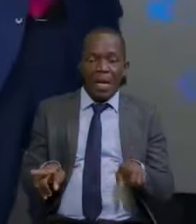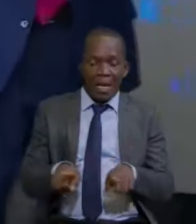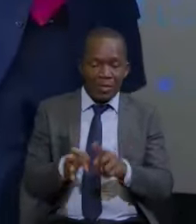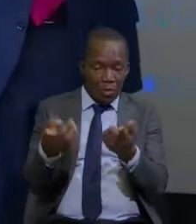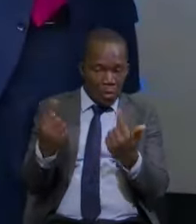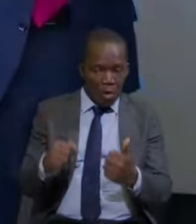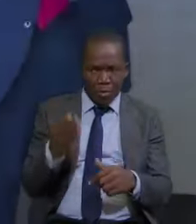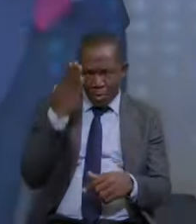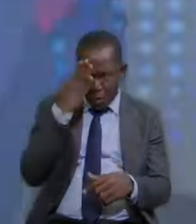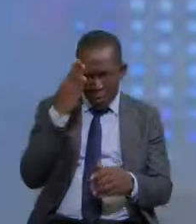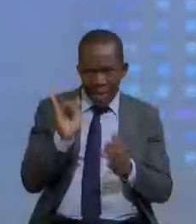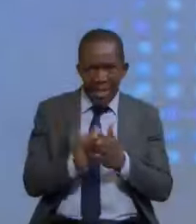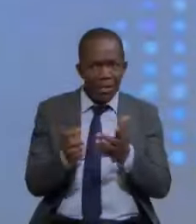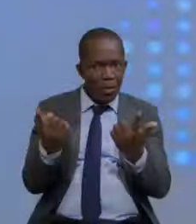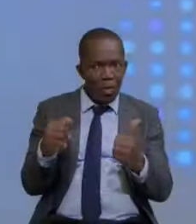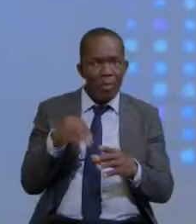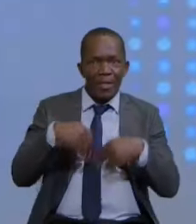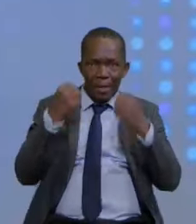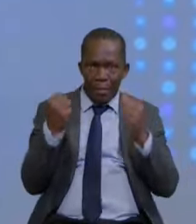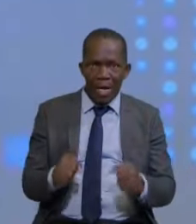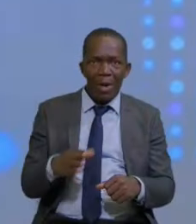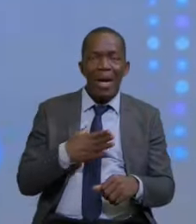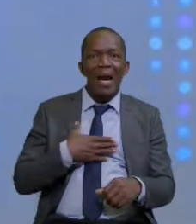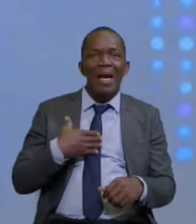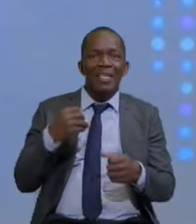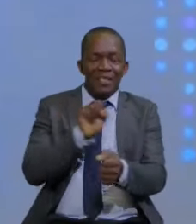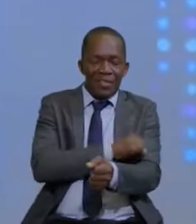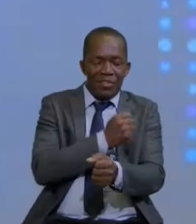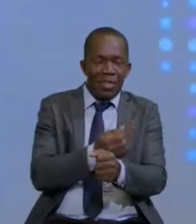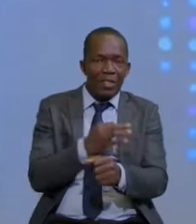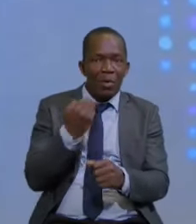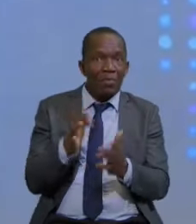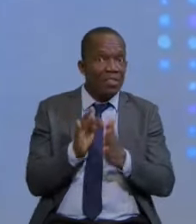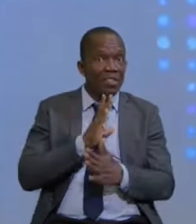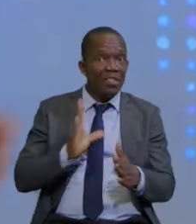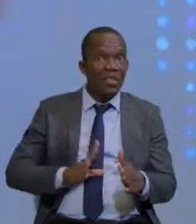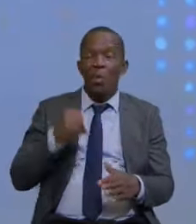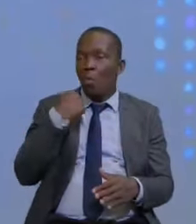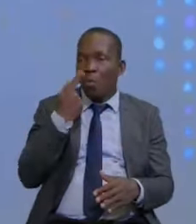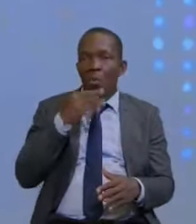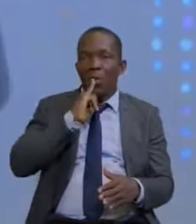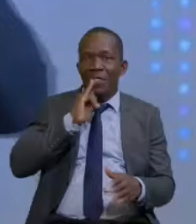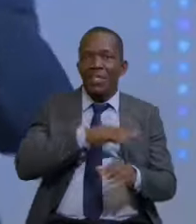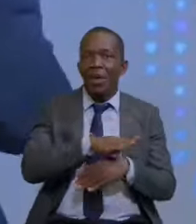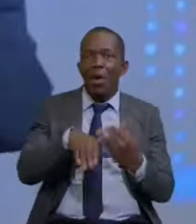strength of the Jesus who is the Almighty Advocate,